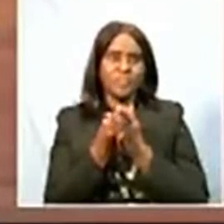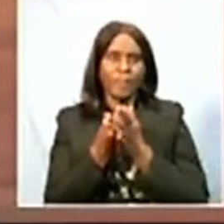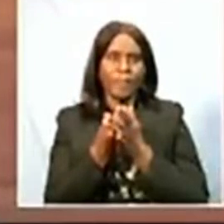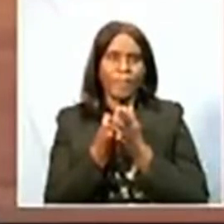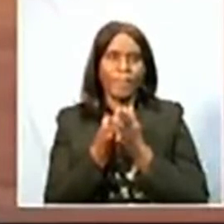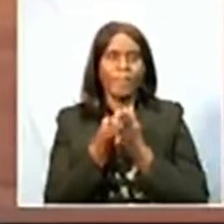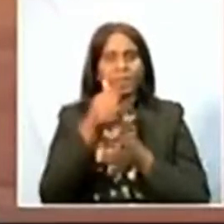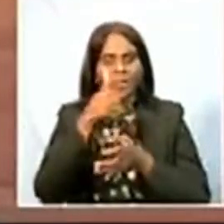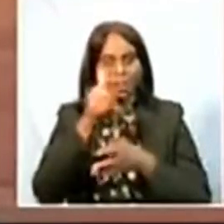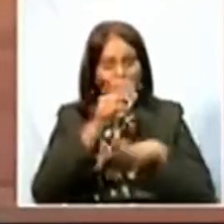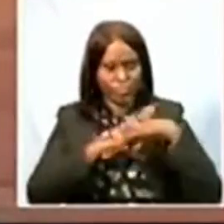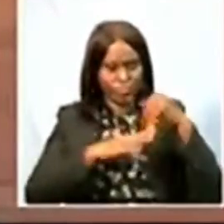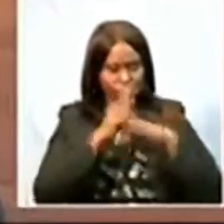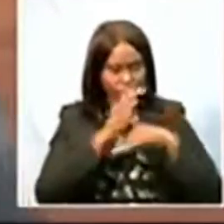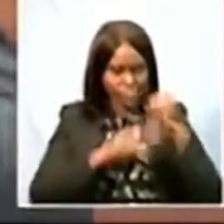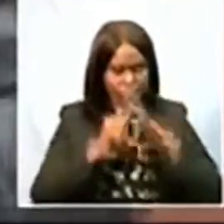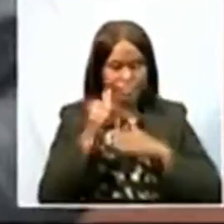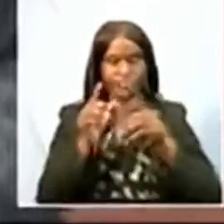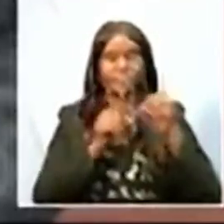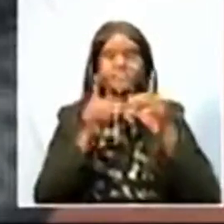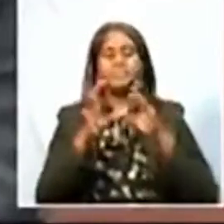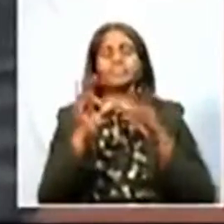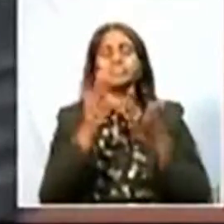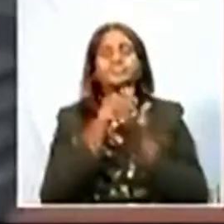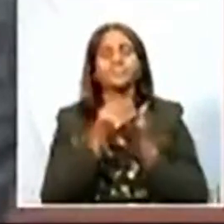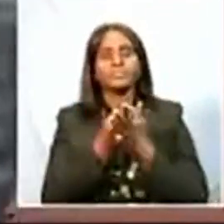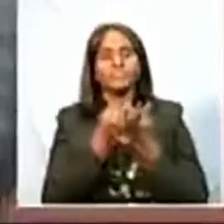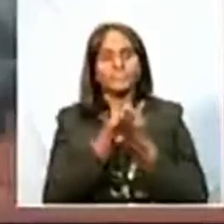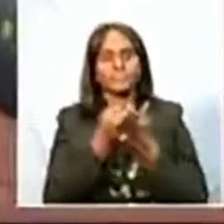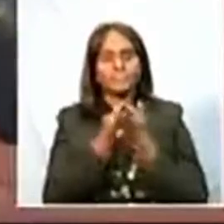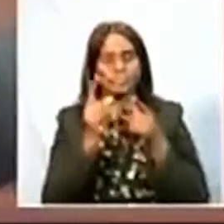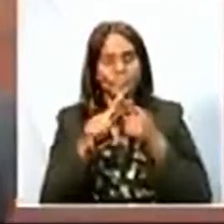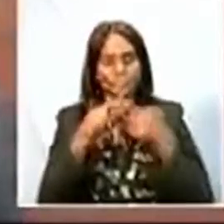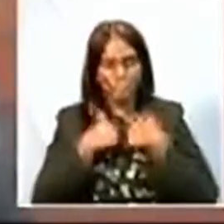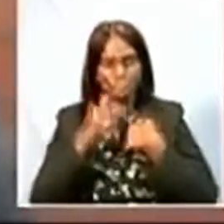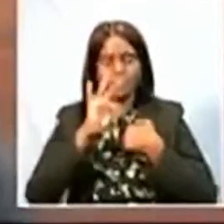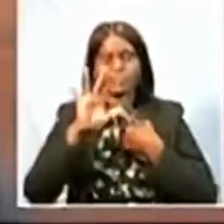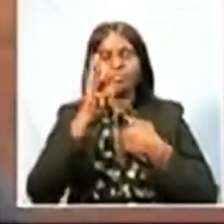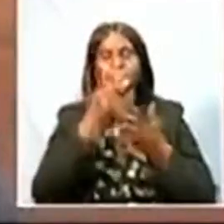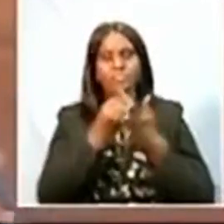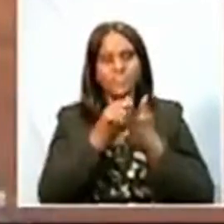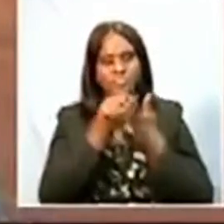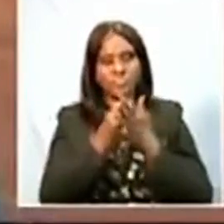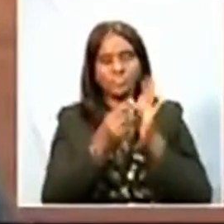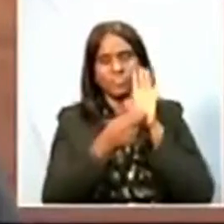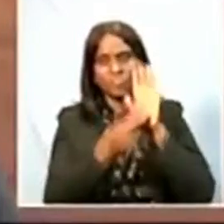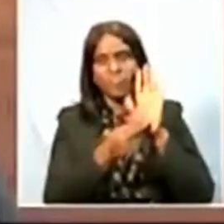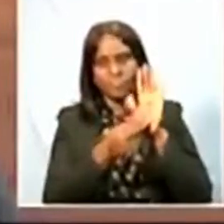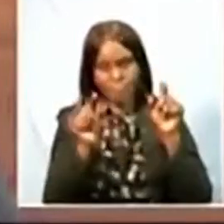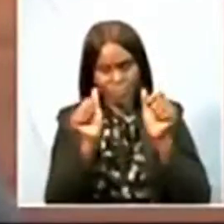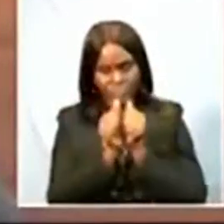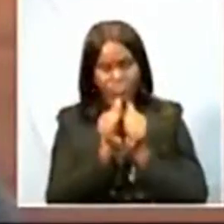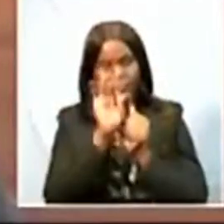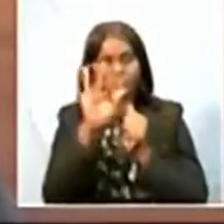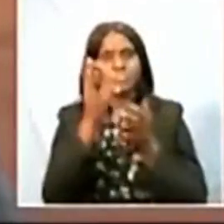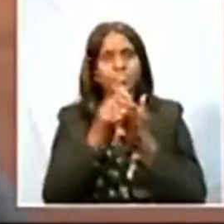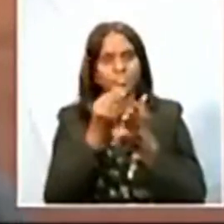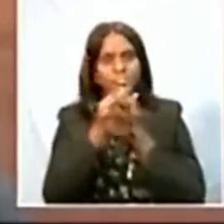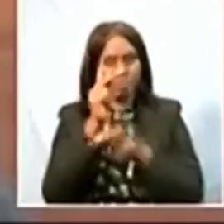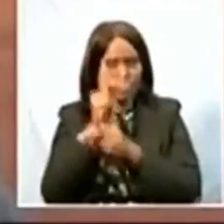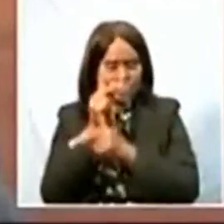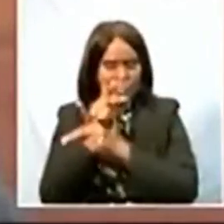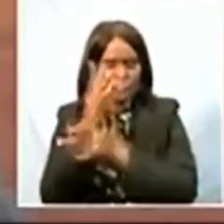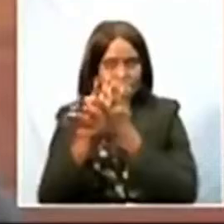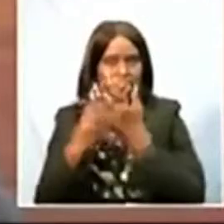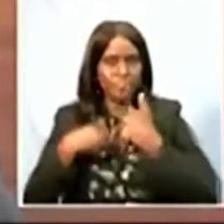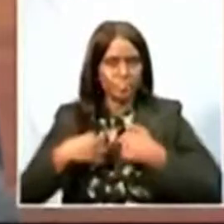Were you comfortable as Director Finance to have your money, documentation concerning your money being kept by